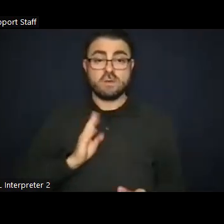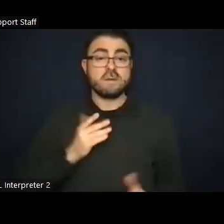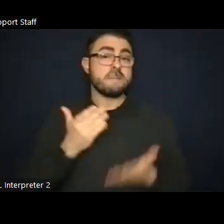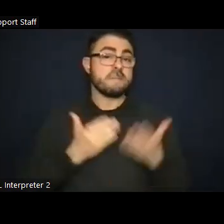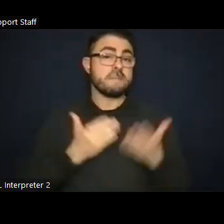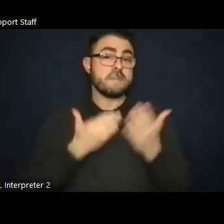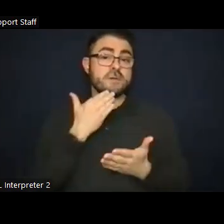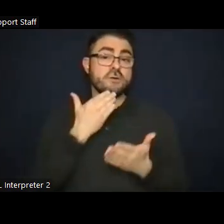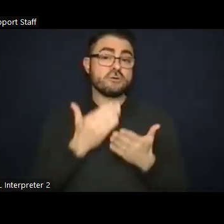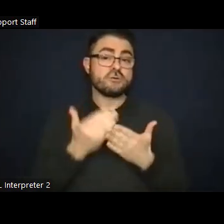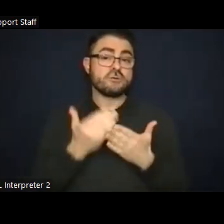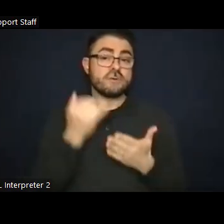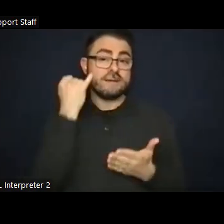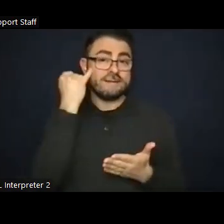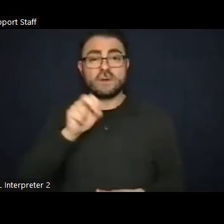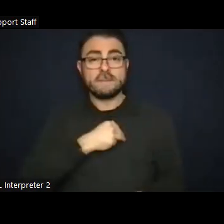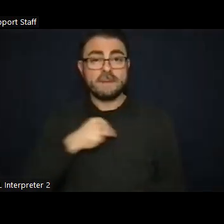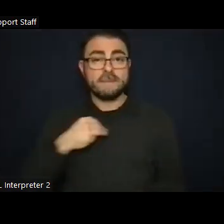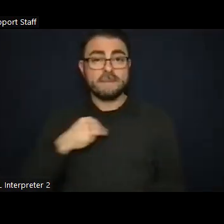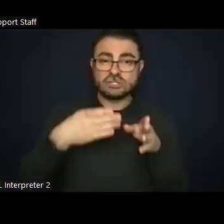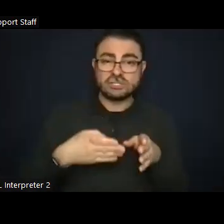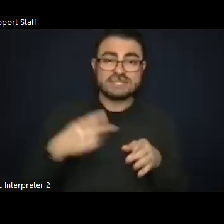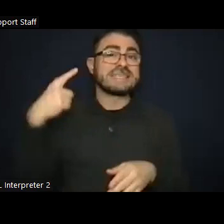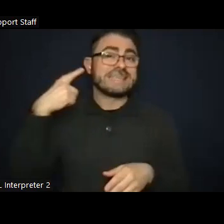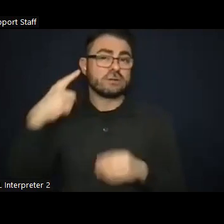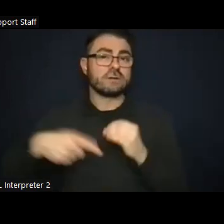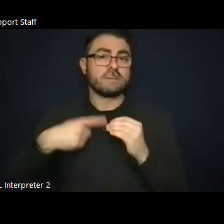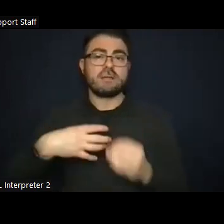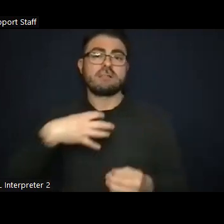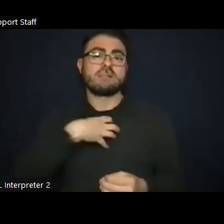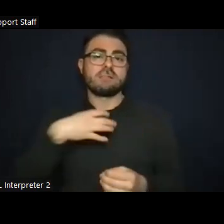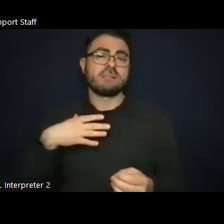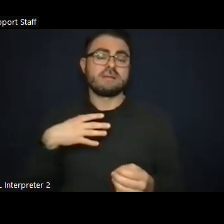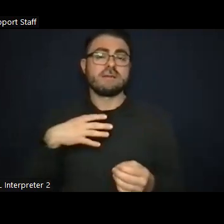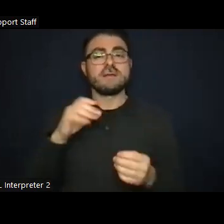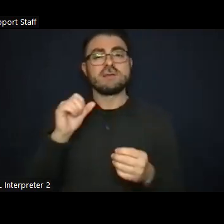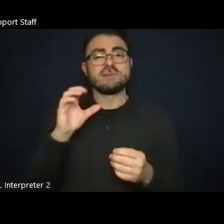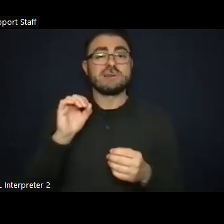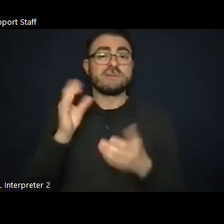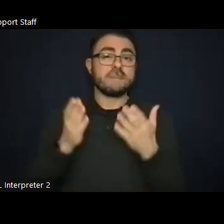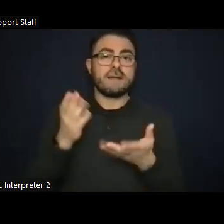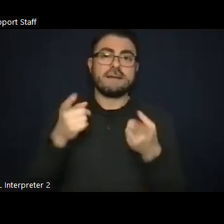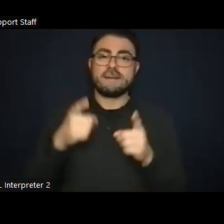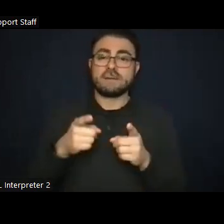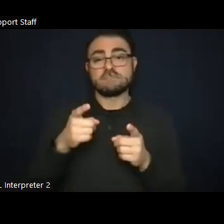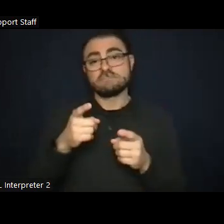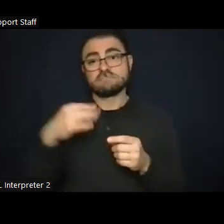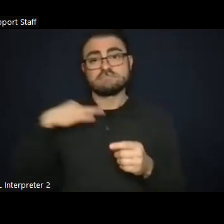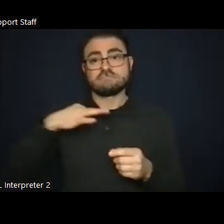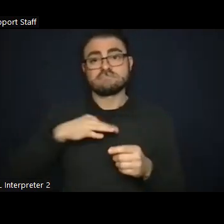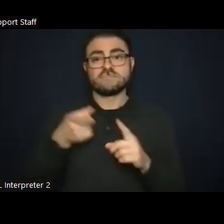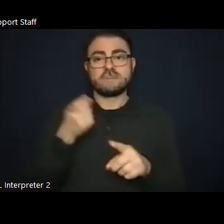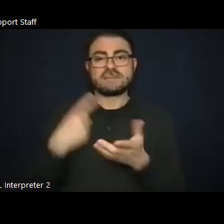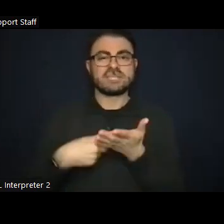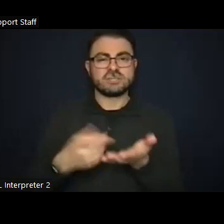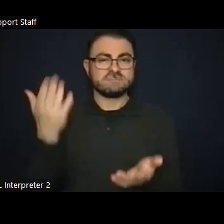the board could be expanded to 30 to hear appeals would be beneficial. That was the suggestion from long ago. If you're going to have a larger board